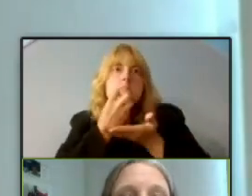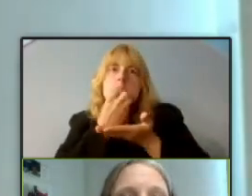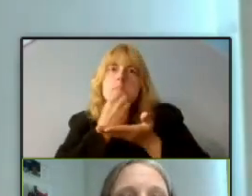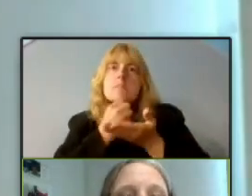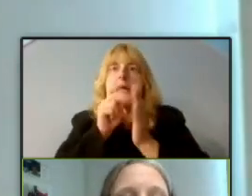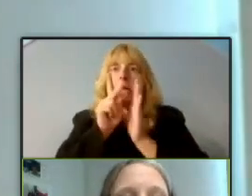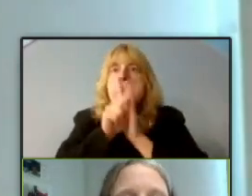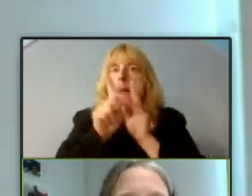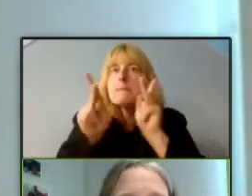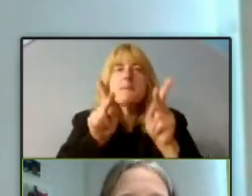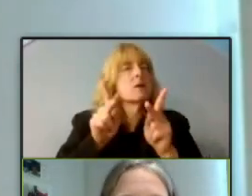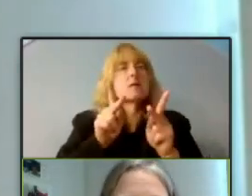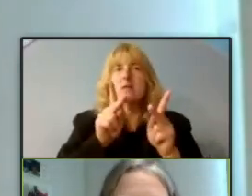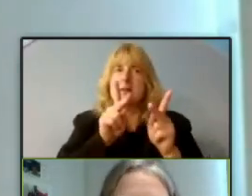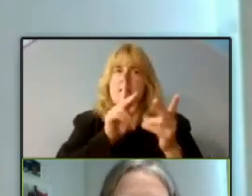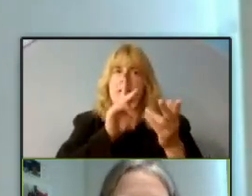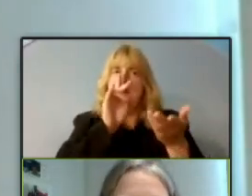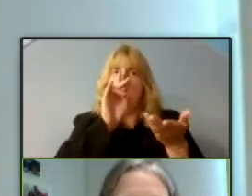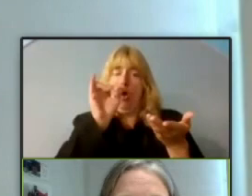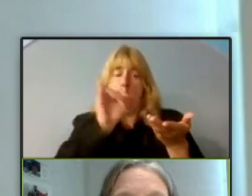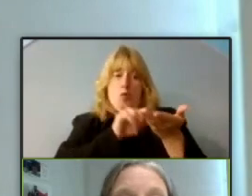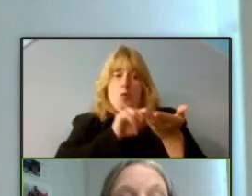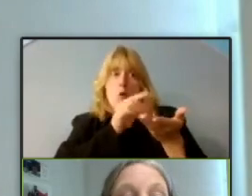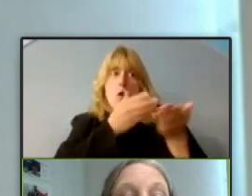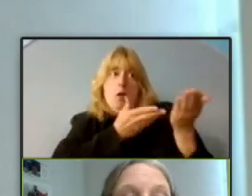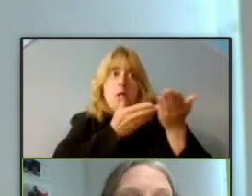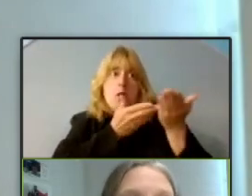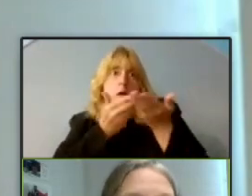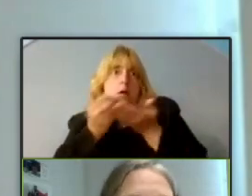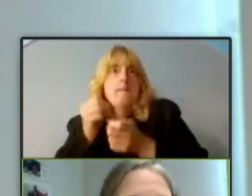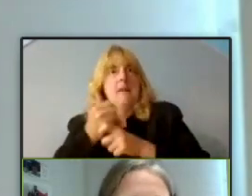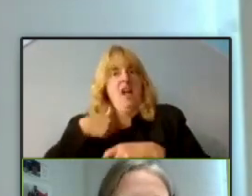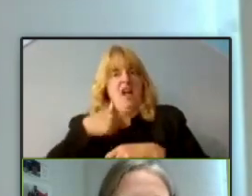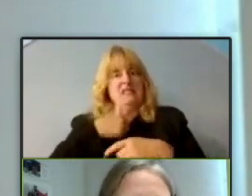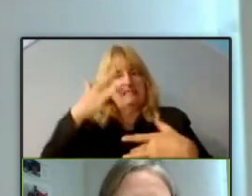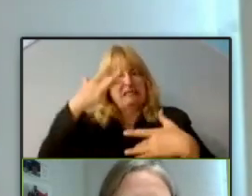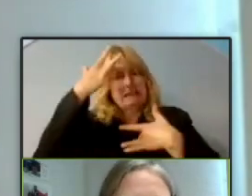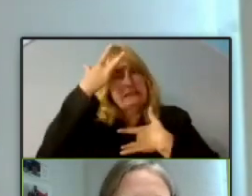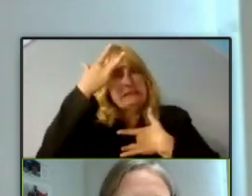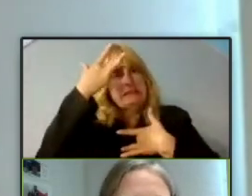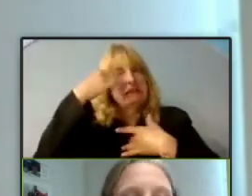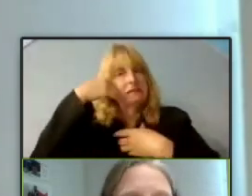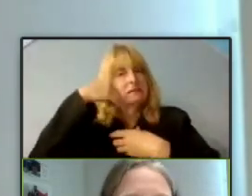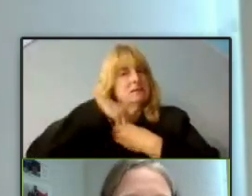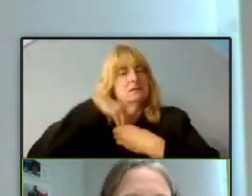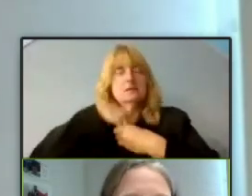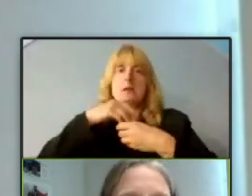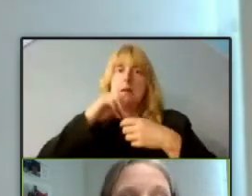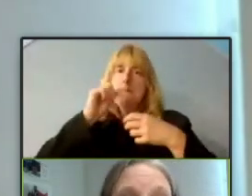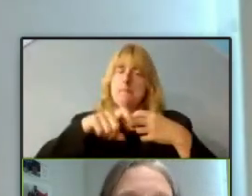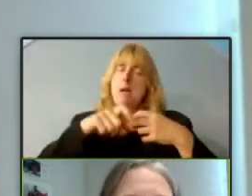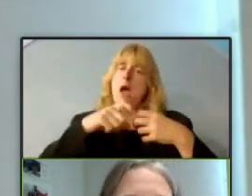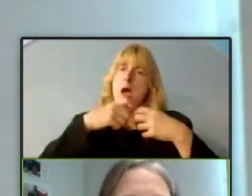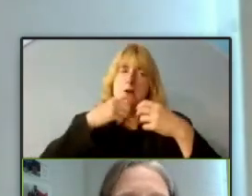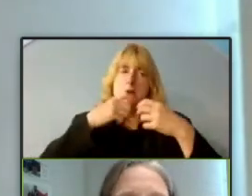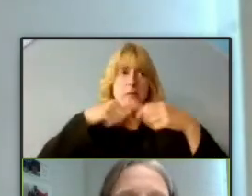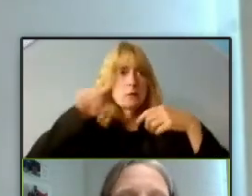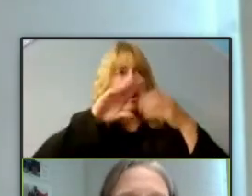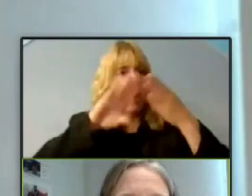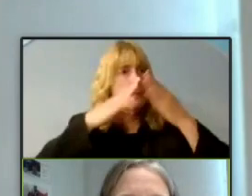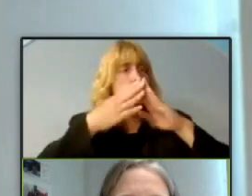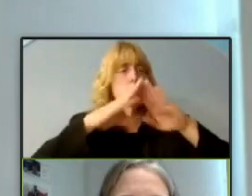also makes us sick. We must break open ourselves and communities today